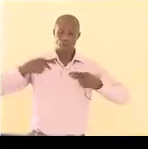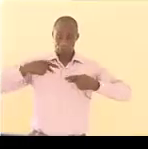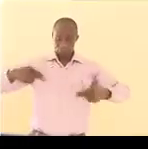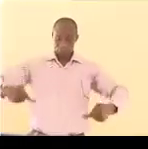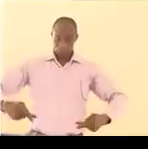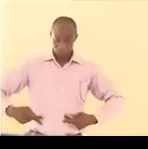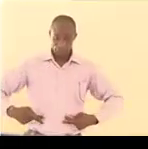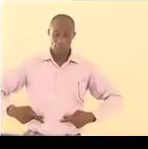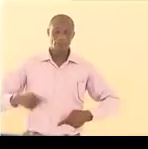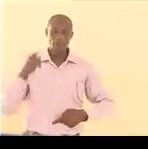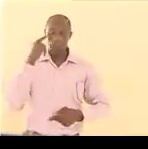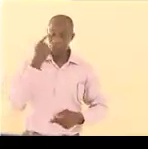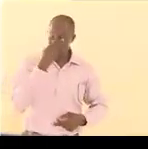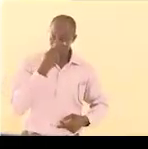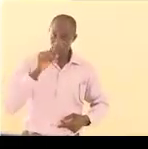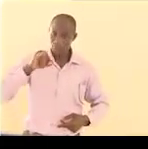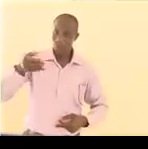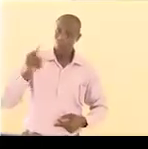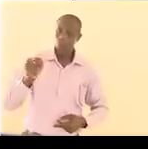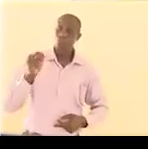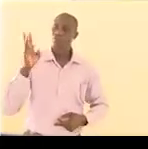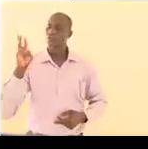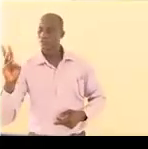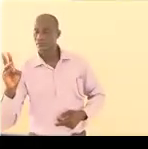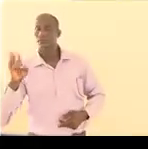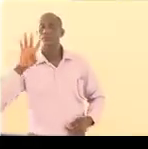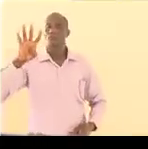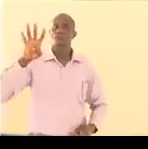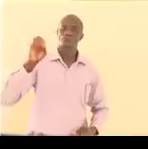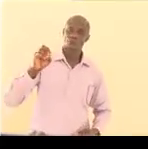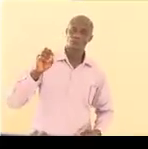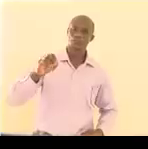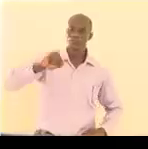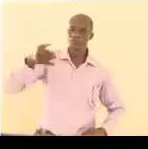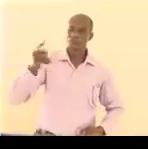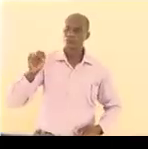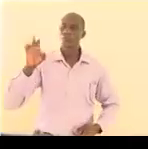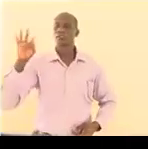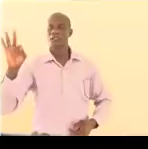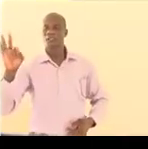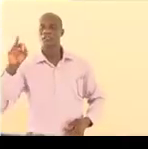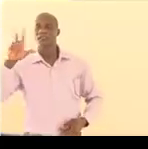beyond physical sight. John 6:40,